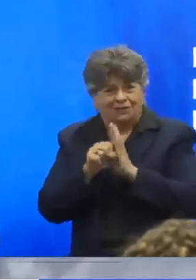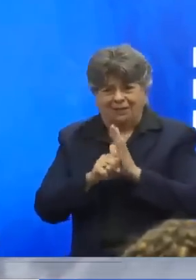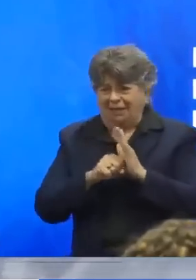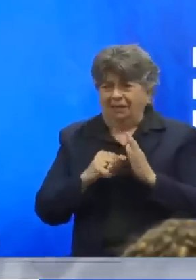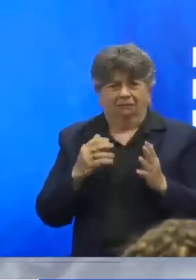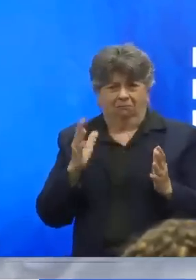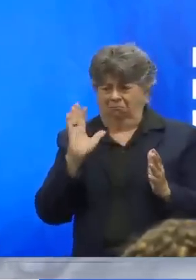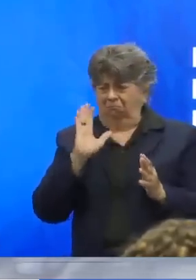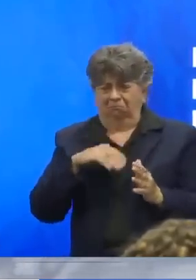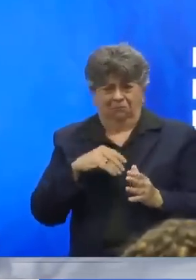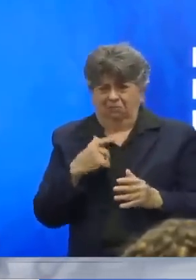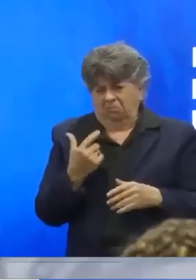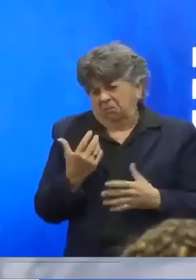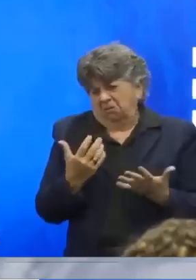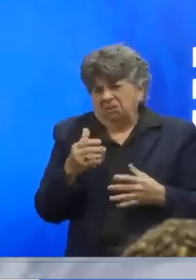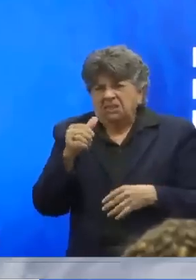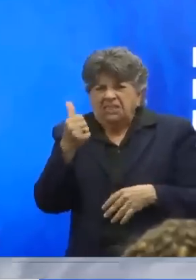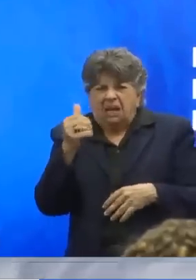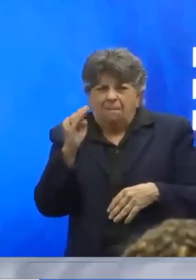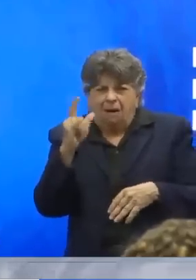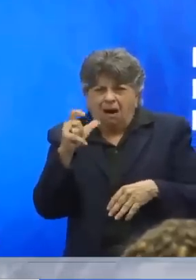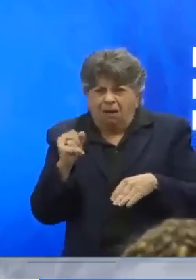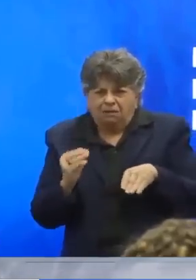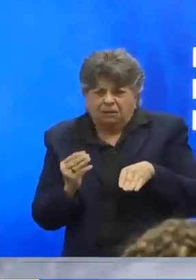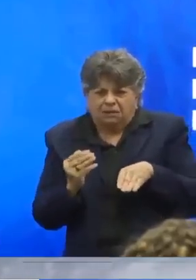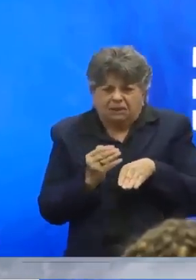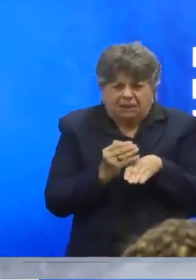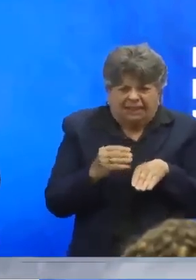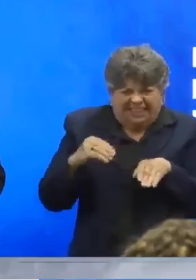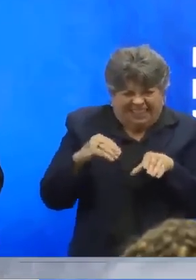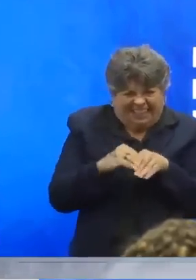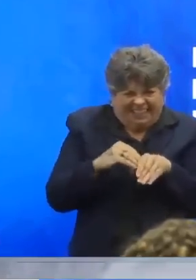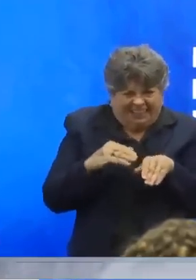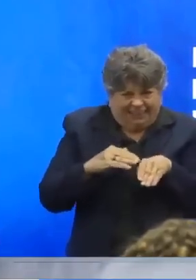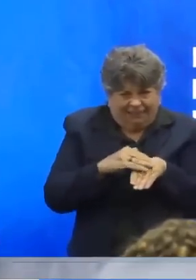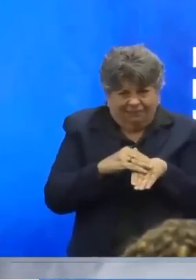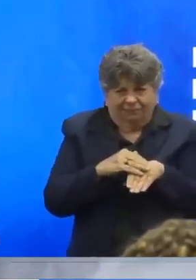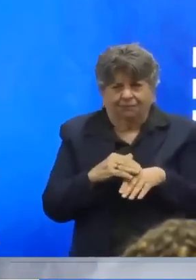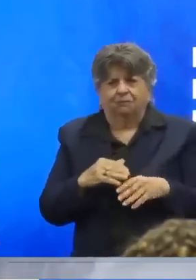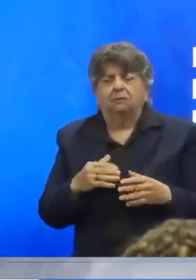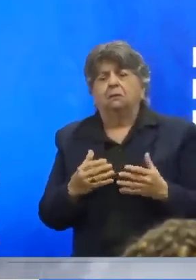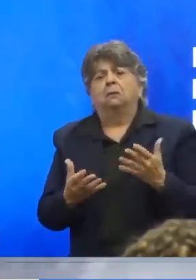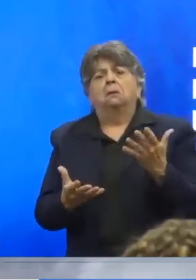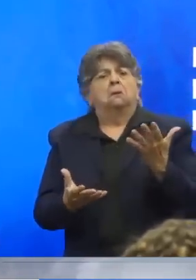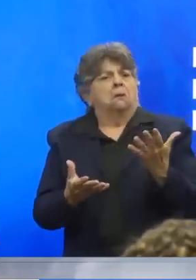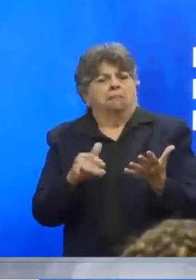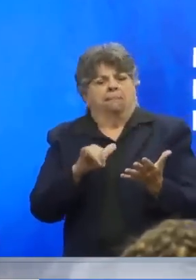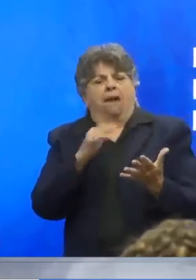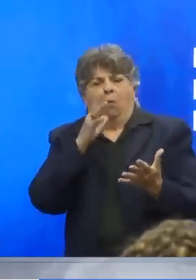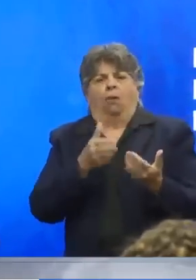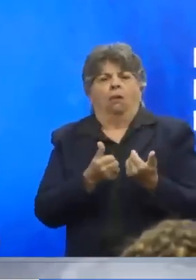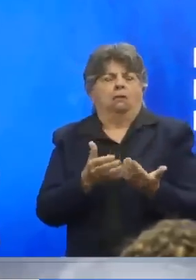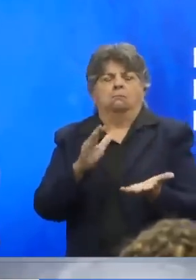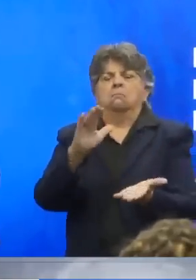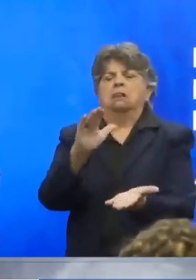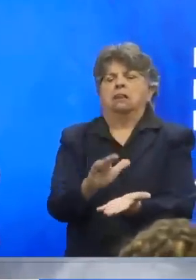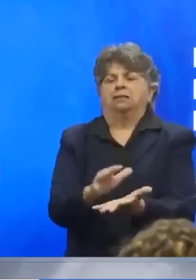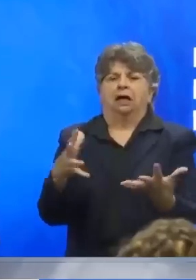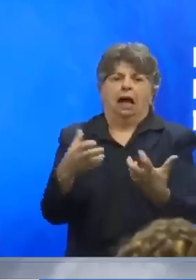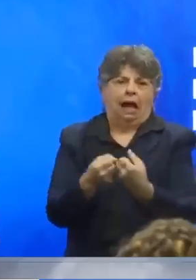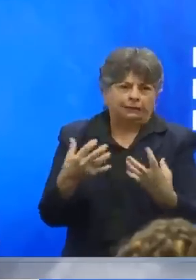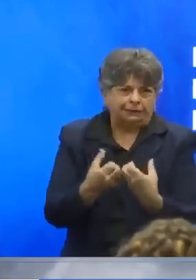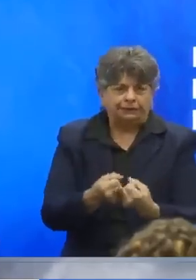is better. There's going to be less accidents on the road. You're not going to have to wait in traffic. If everyone jams the interstate, it can get very, very miserable.